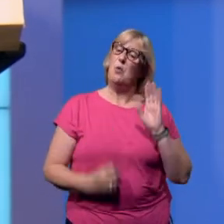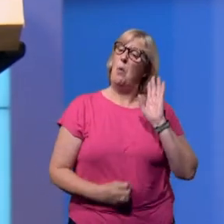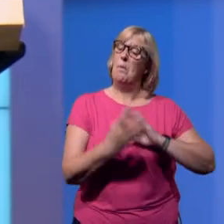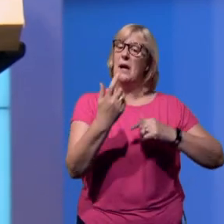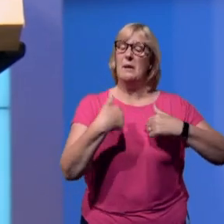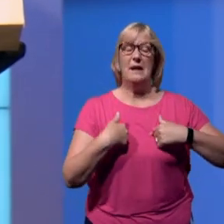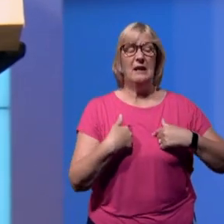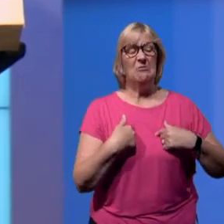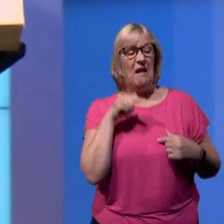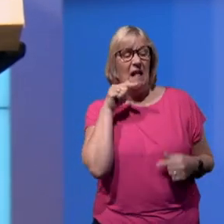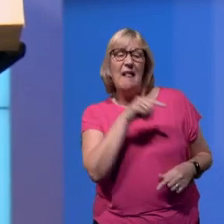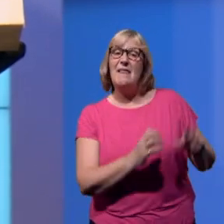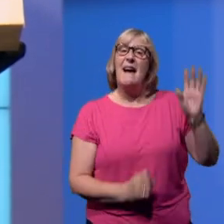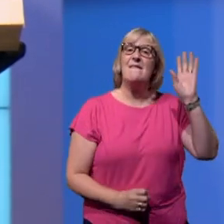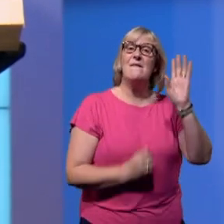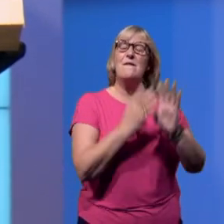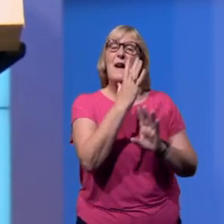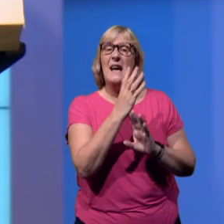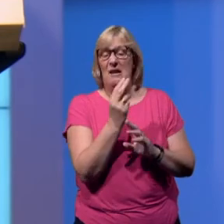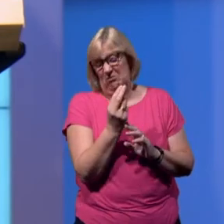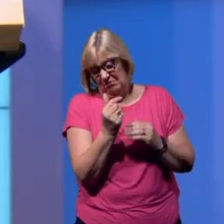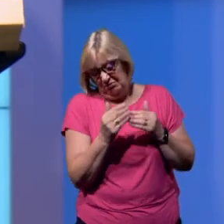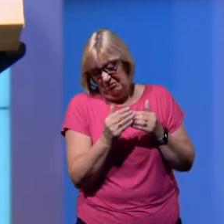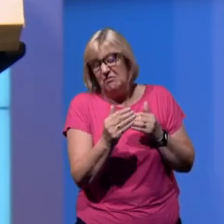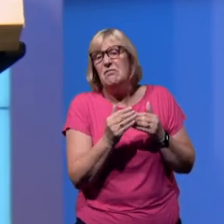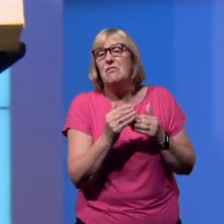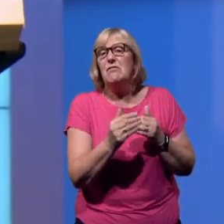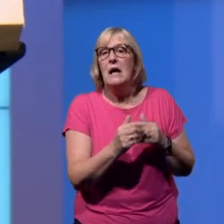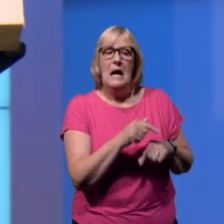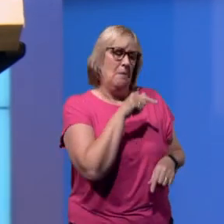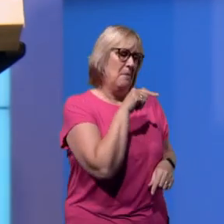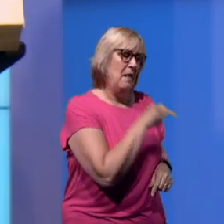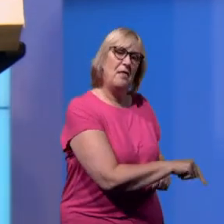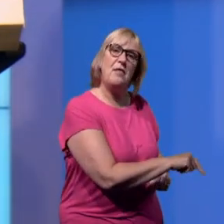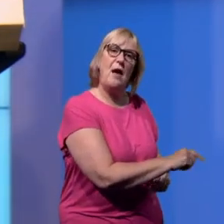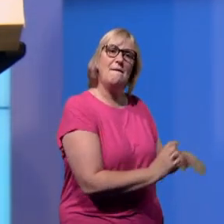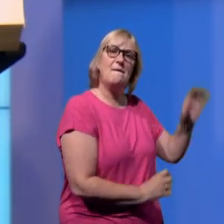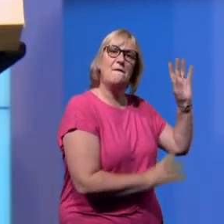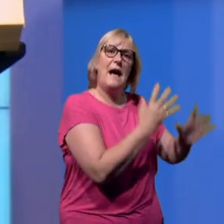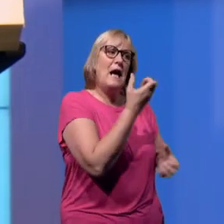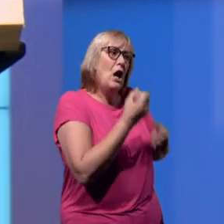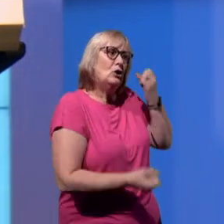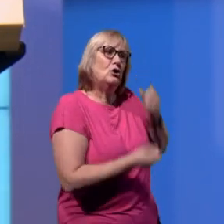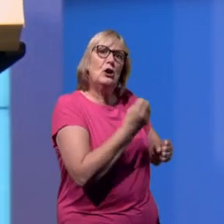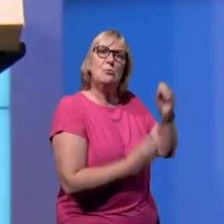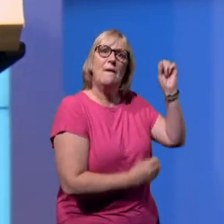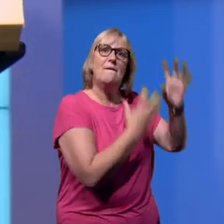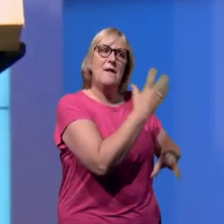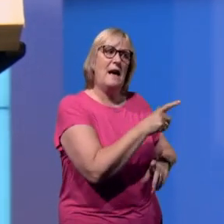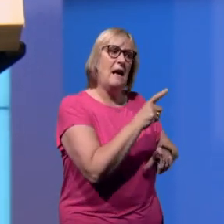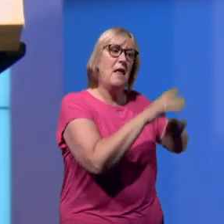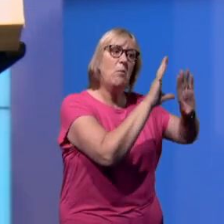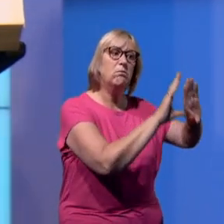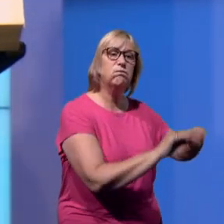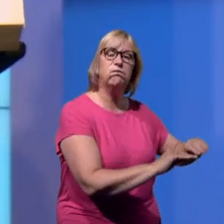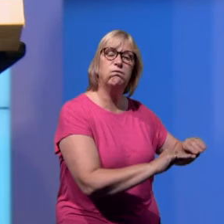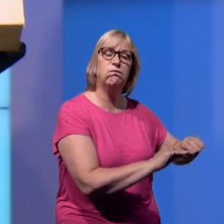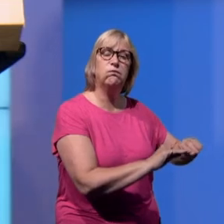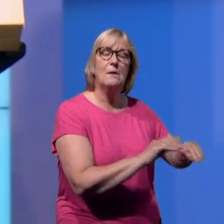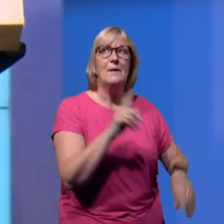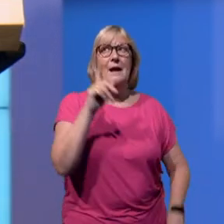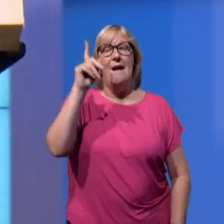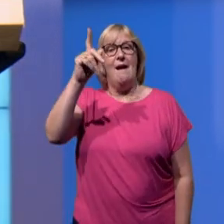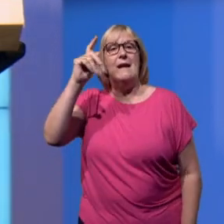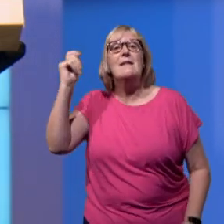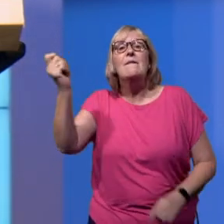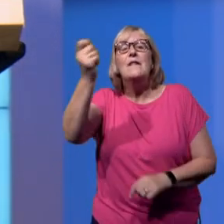while. The fires of judgment, though, cannot be quenched. The one who is victorious will not be hurt